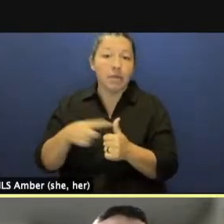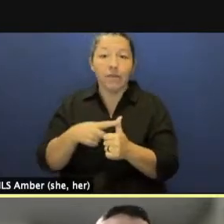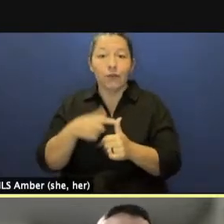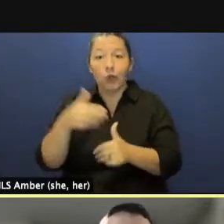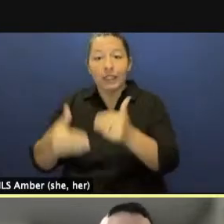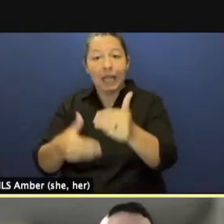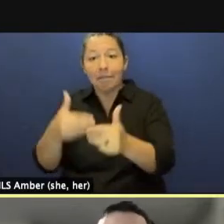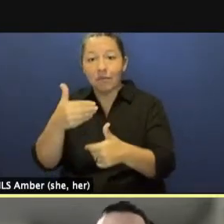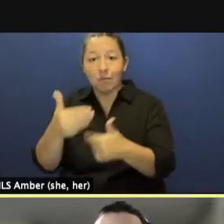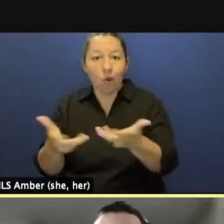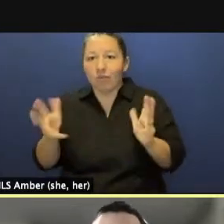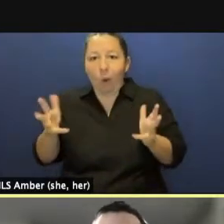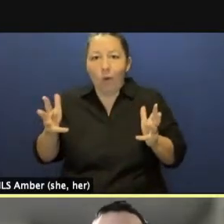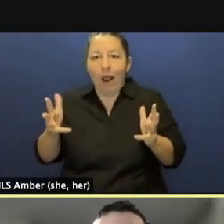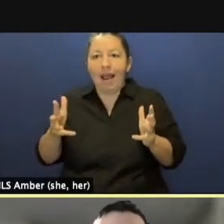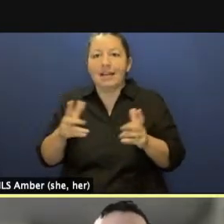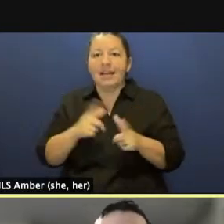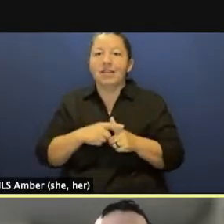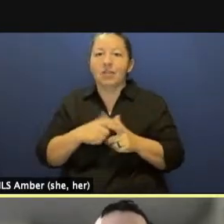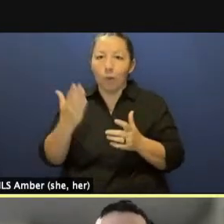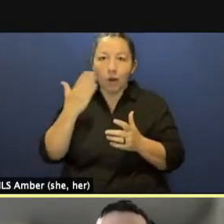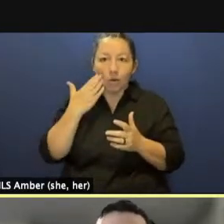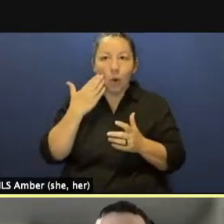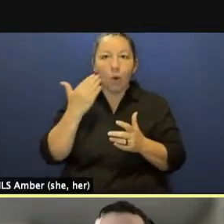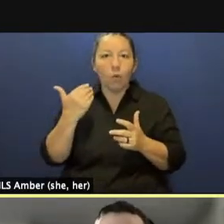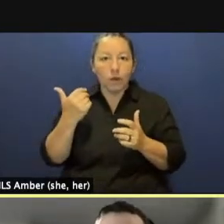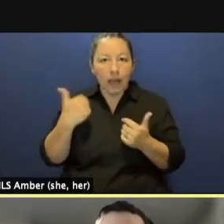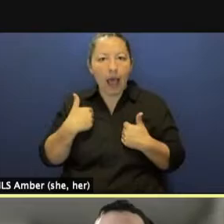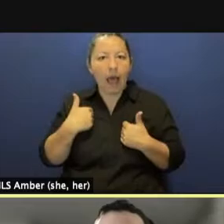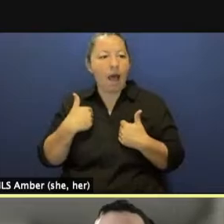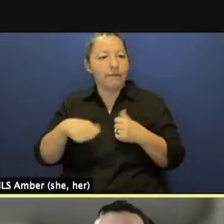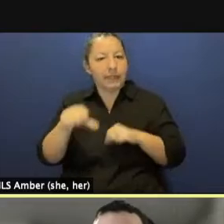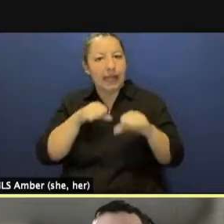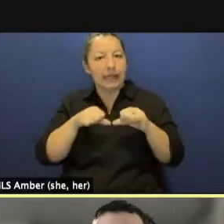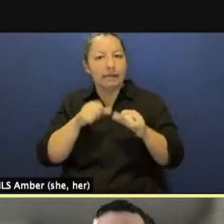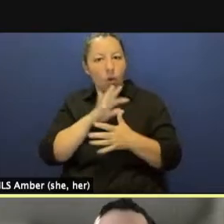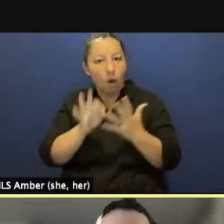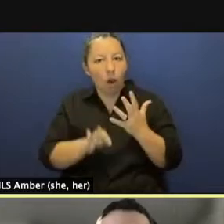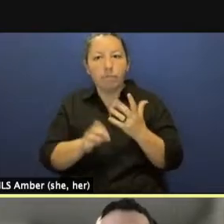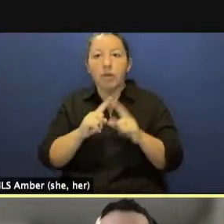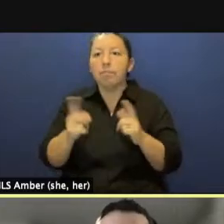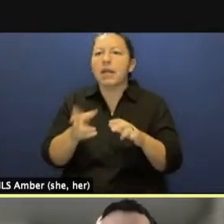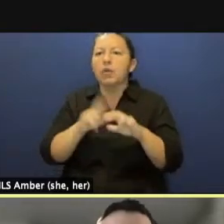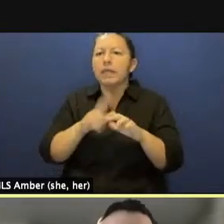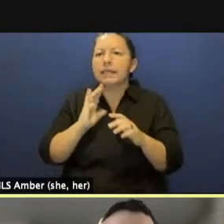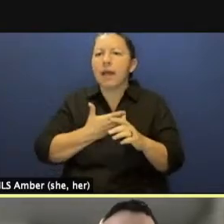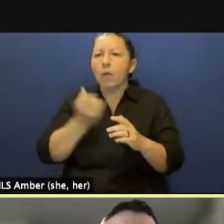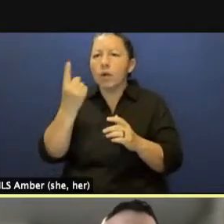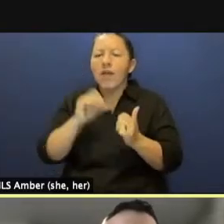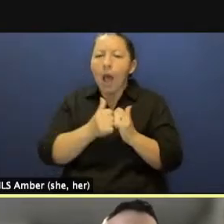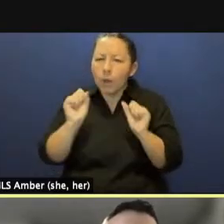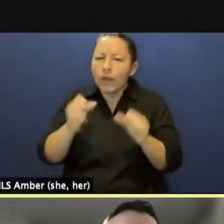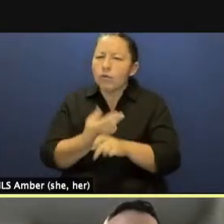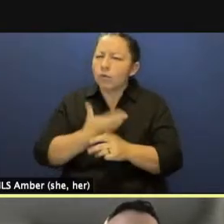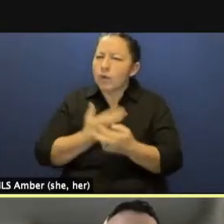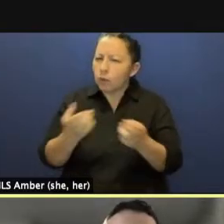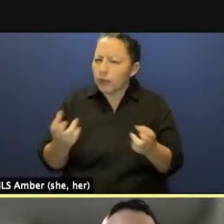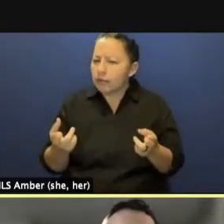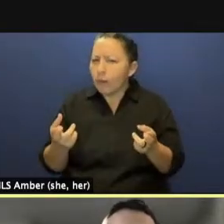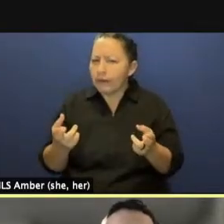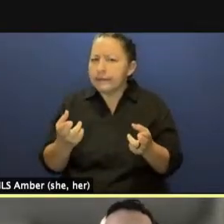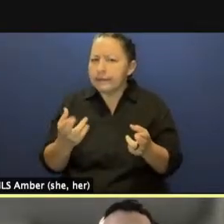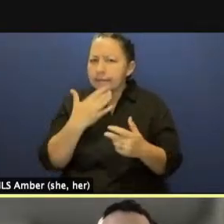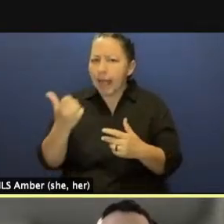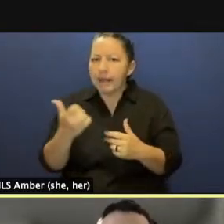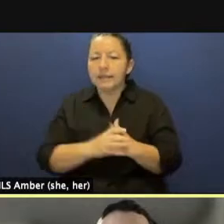done, and that would increase our understanding on how we can actually use lunar resources. We'll